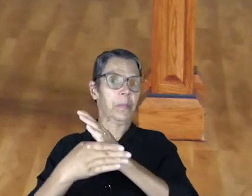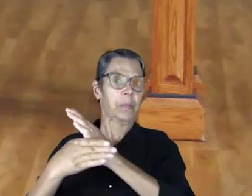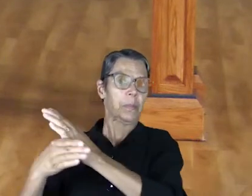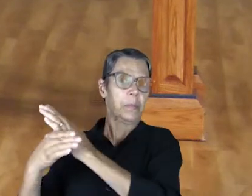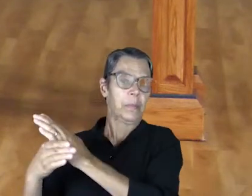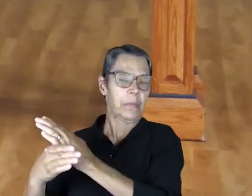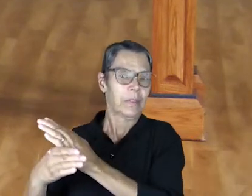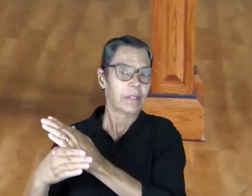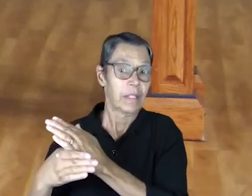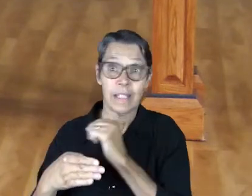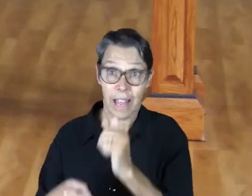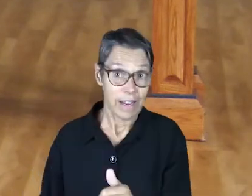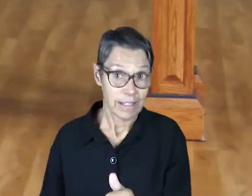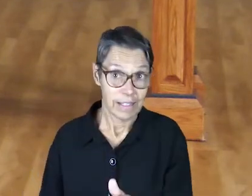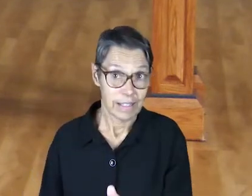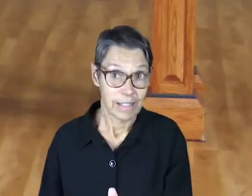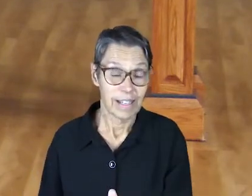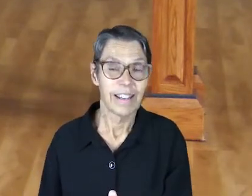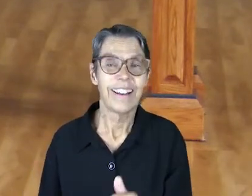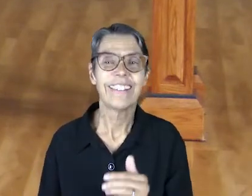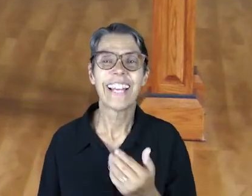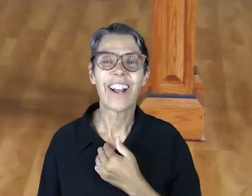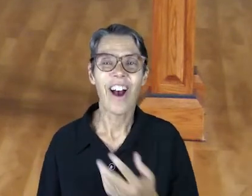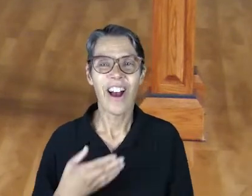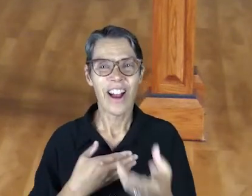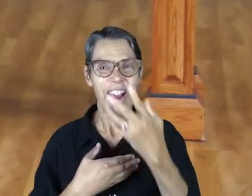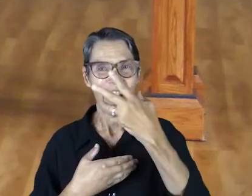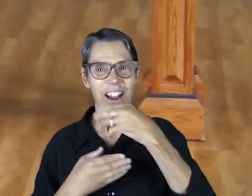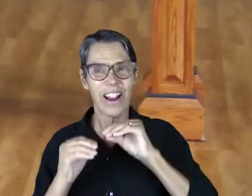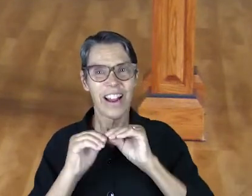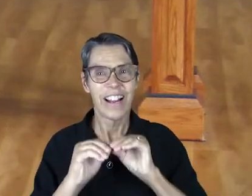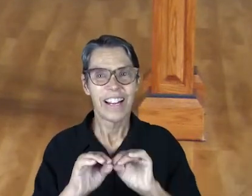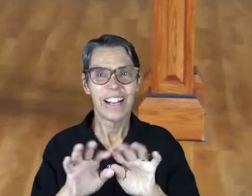that in fact, the light we shine to the world